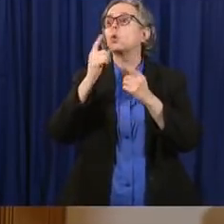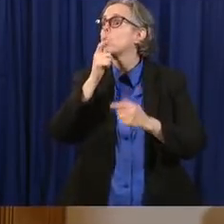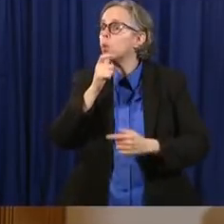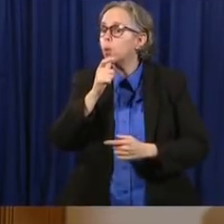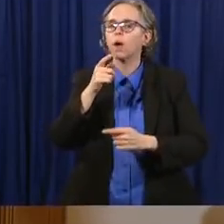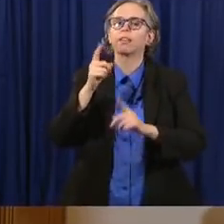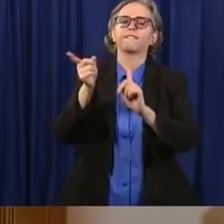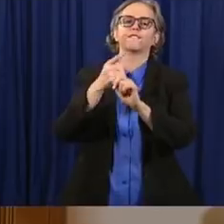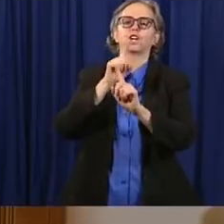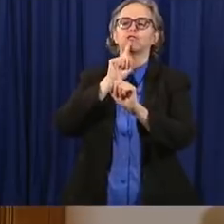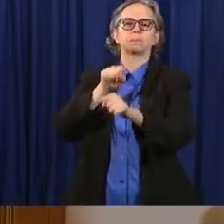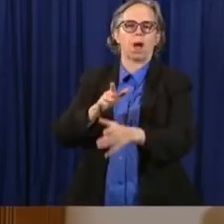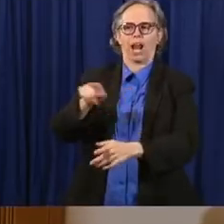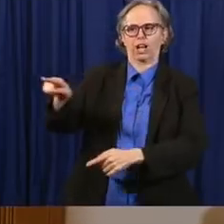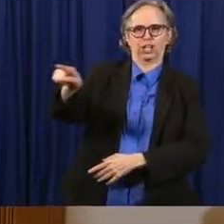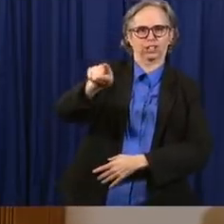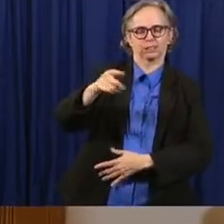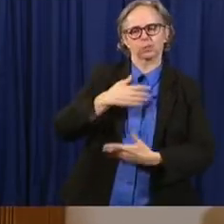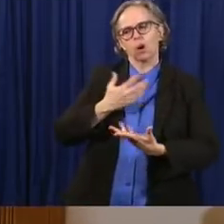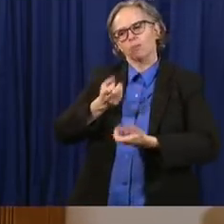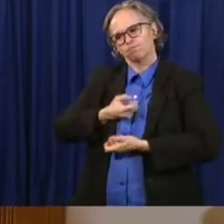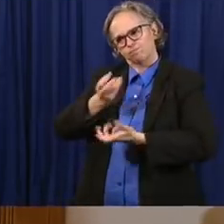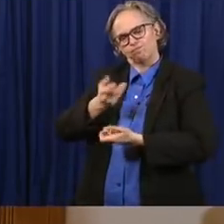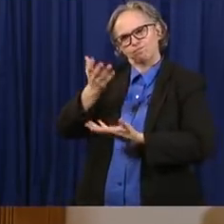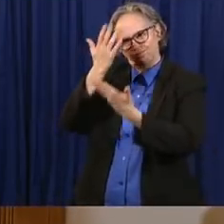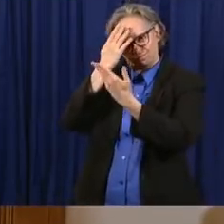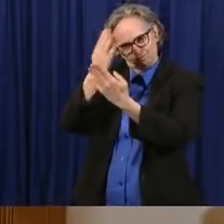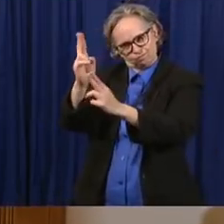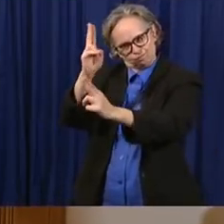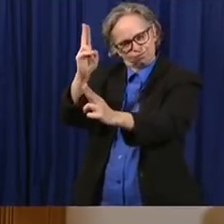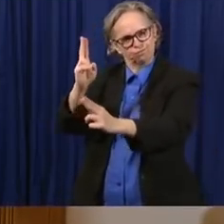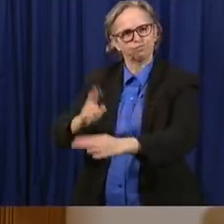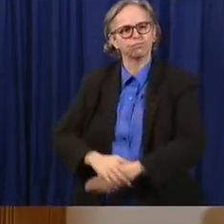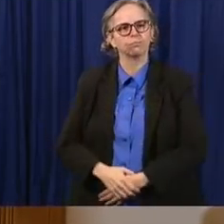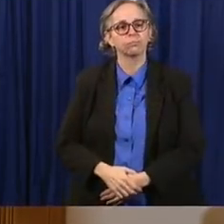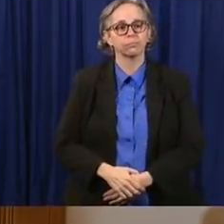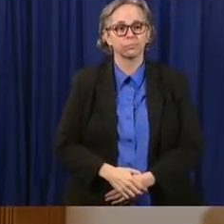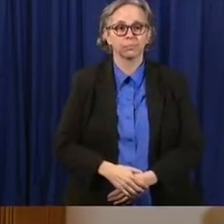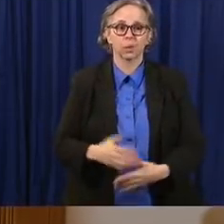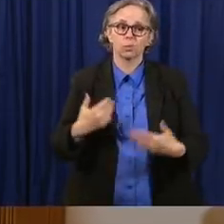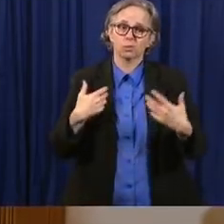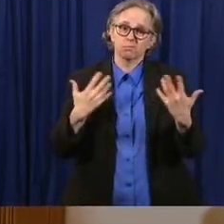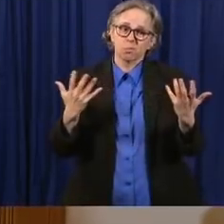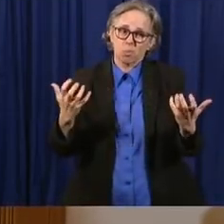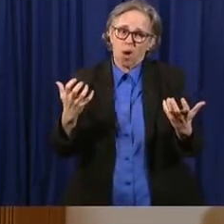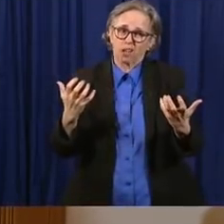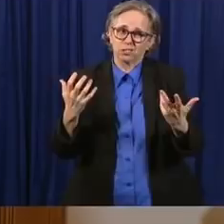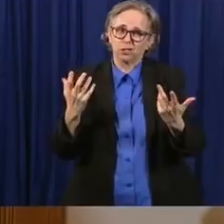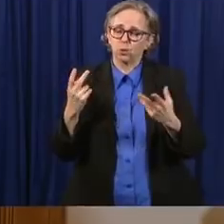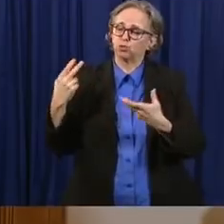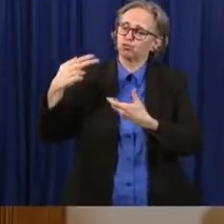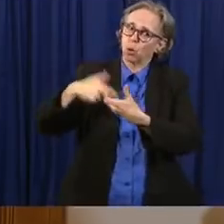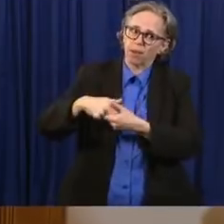all of us up here want to join them in thanking our first responders. Eric?